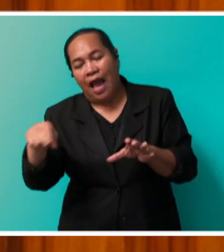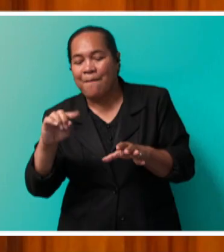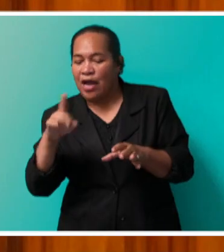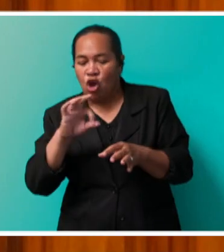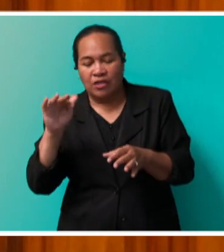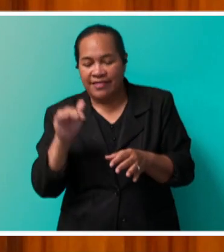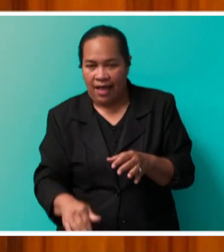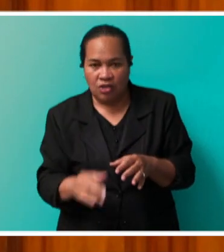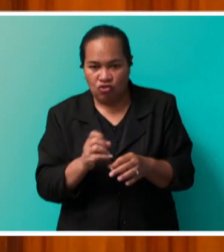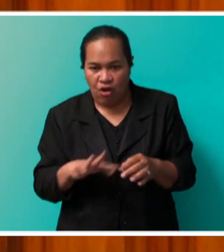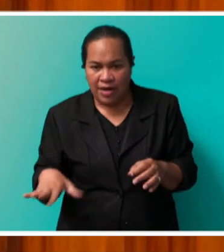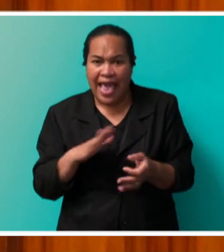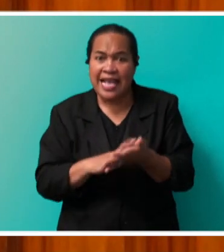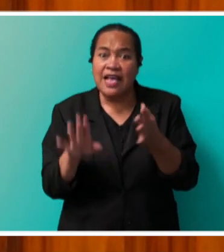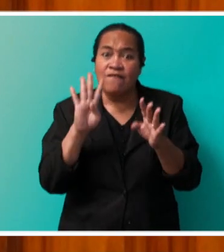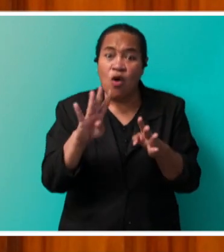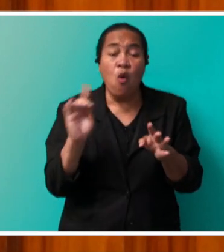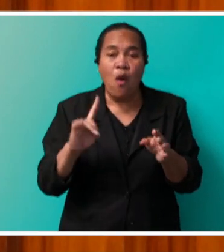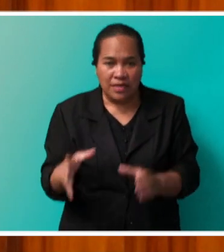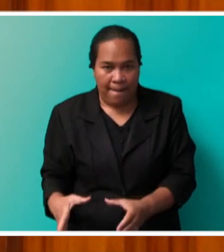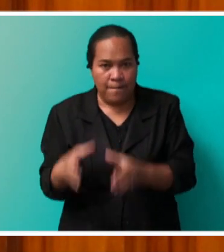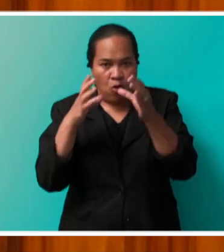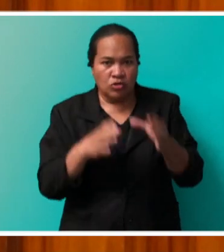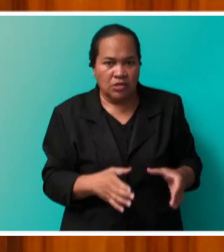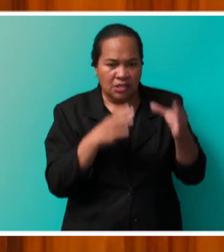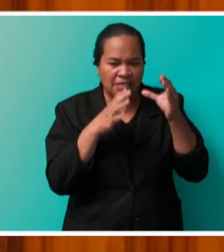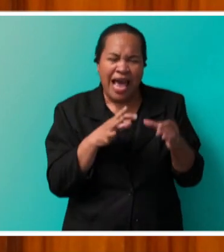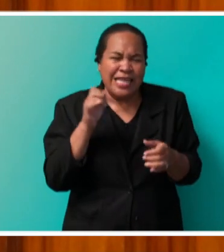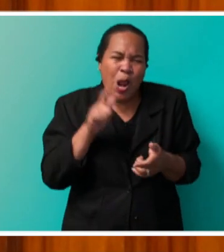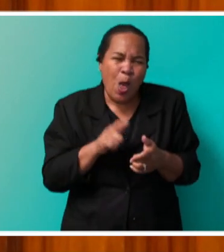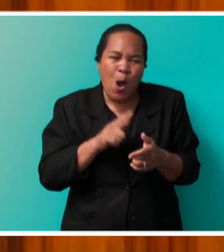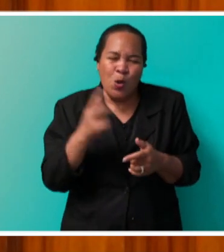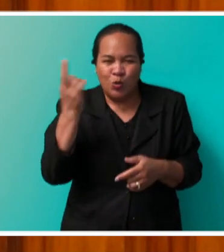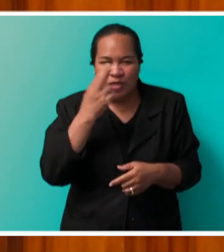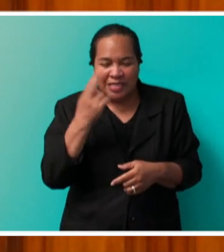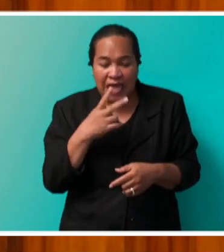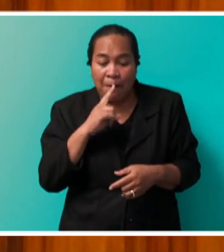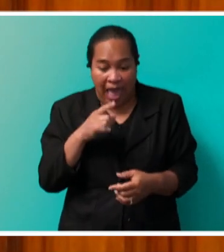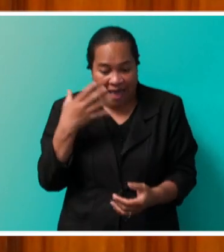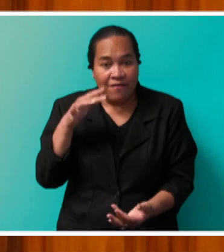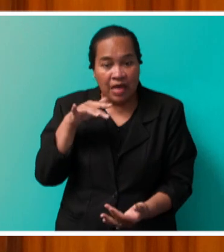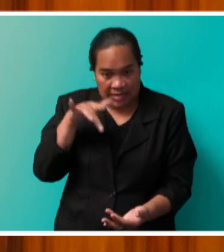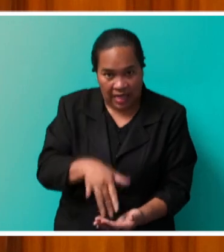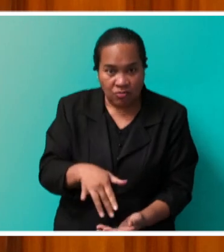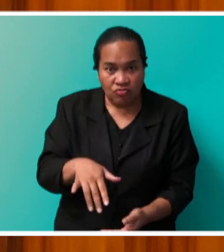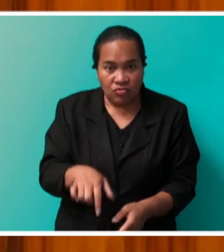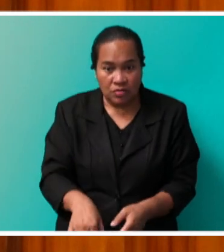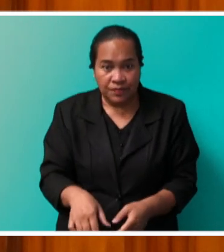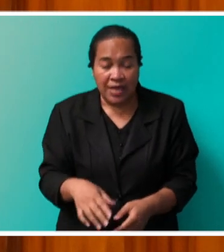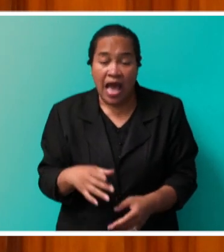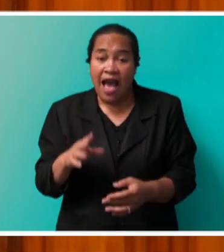usually are posts, which are low risk and have ground contact. H5 are